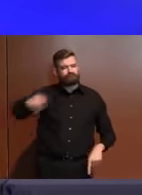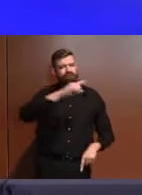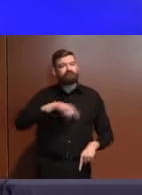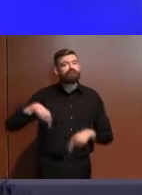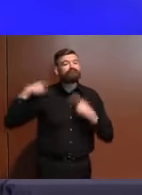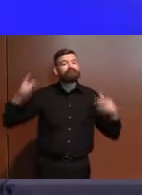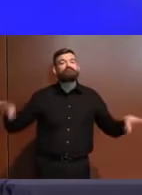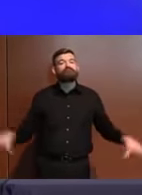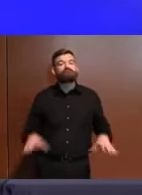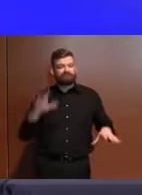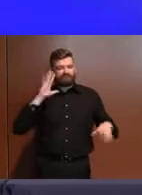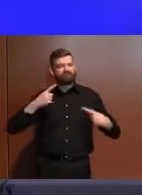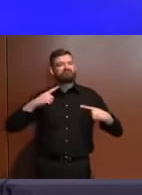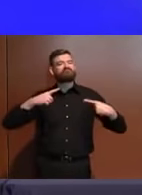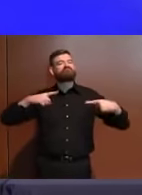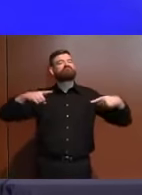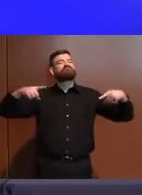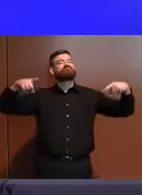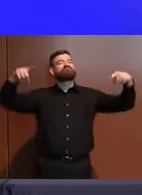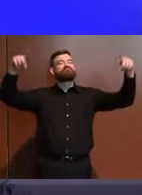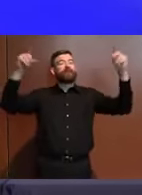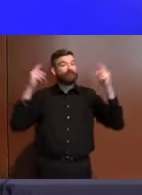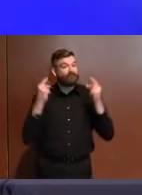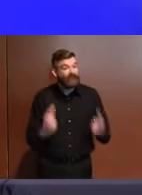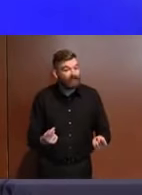as we'd like. It won't be without